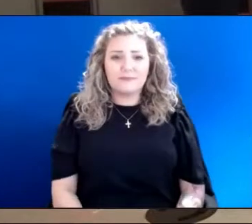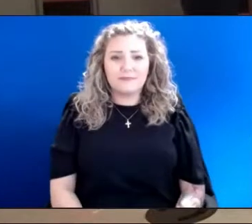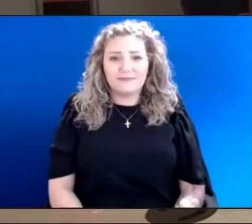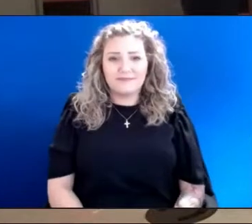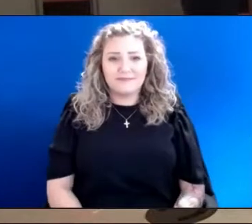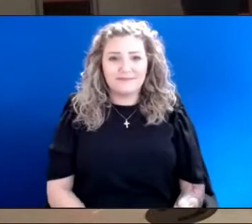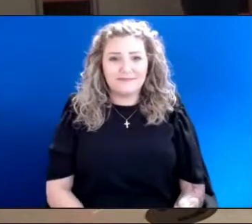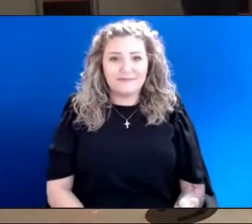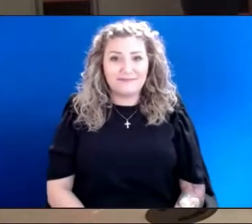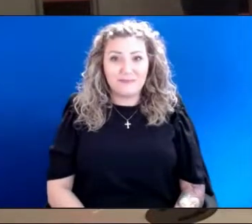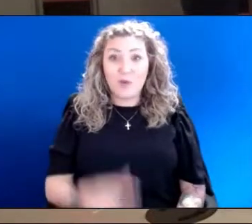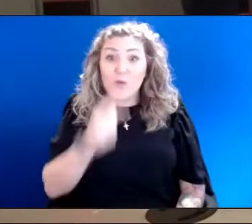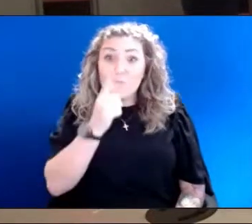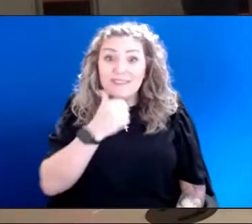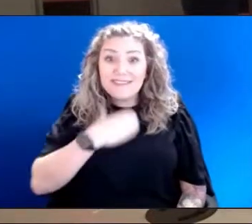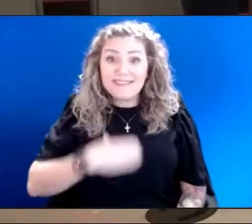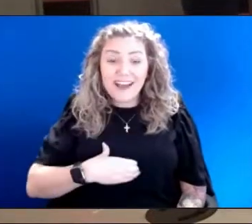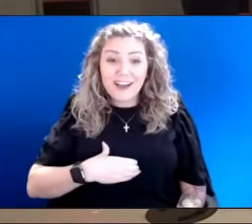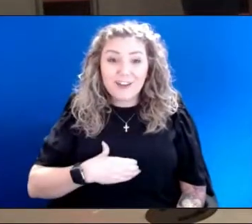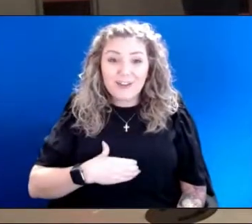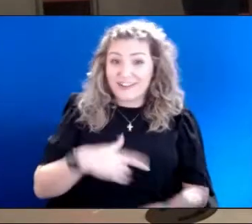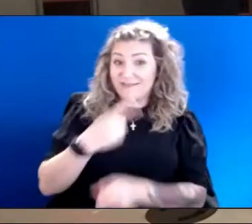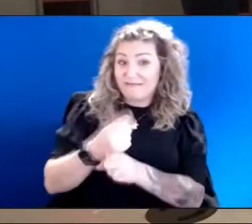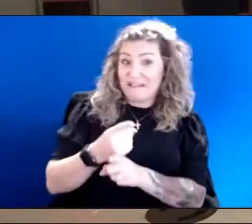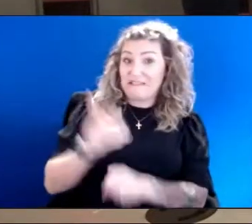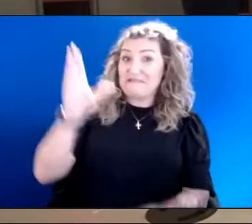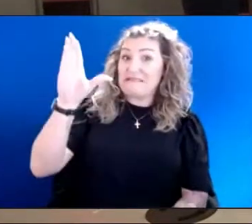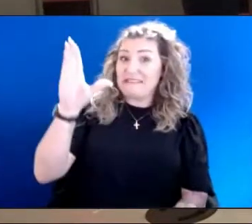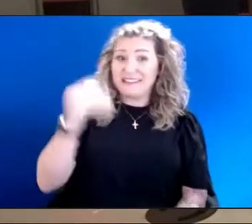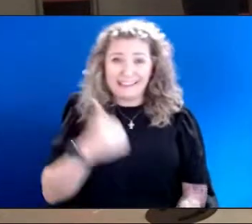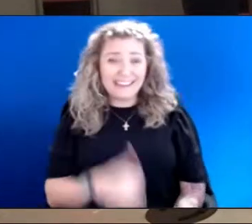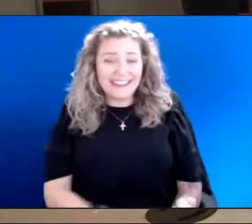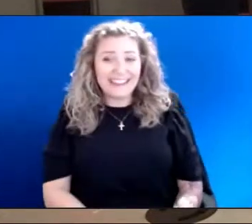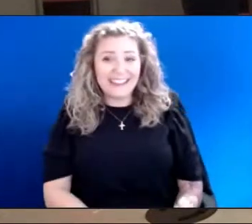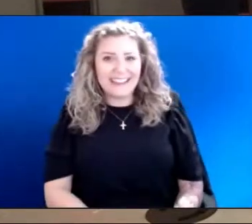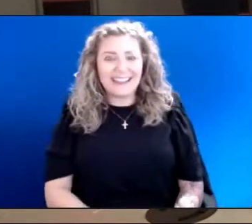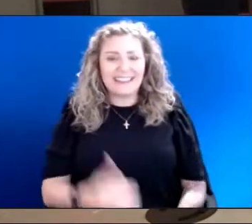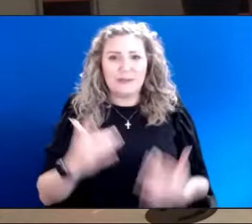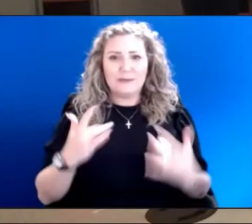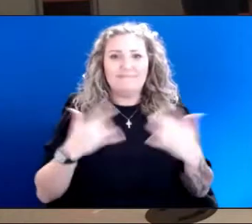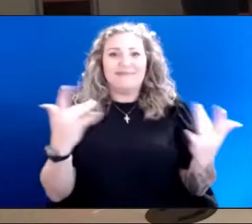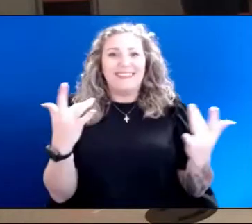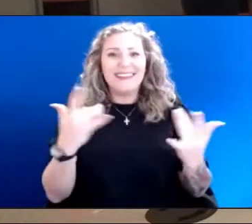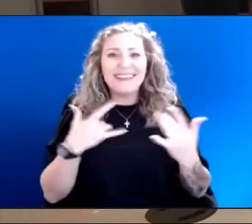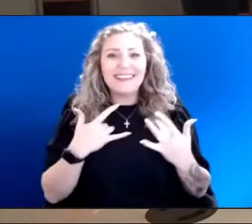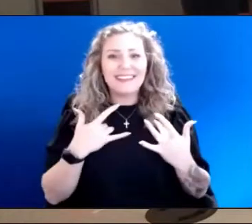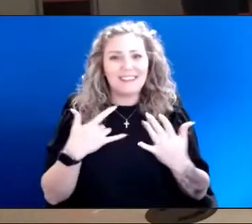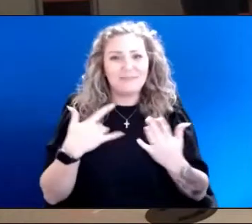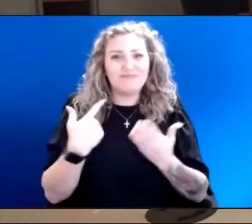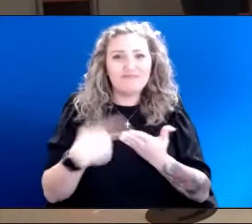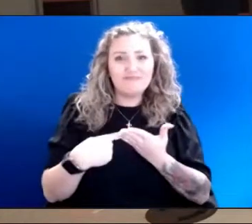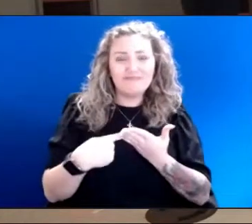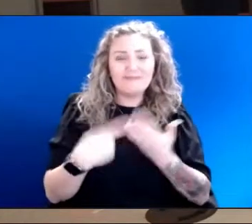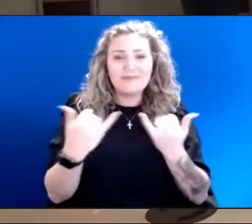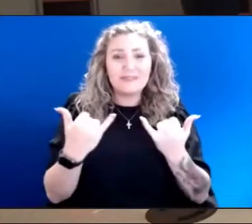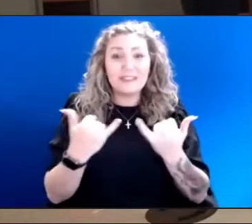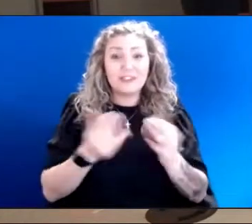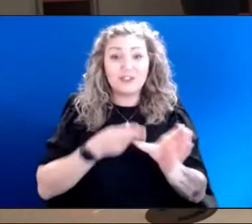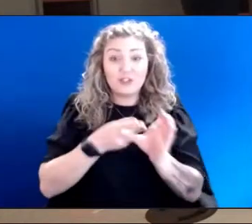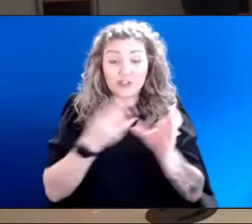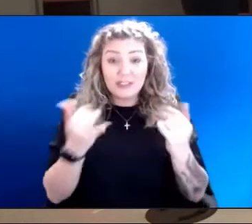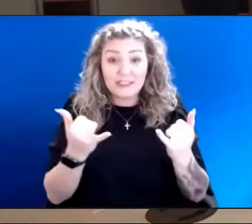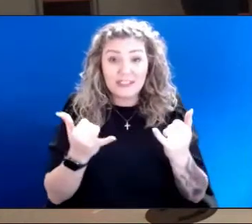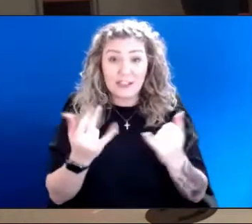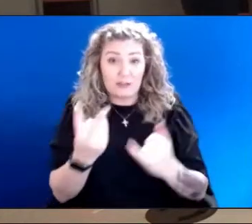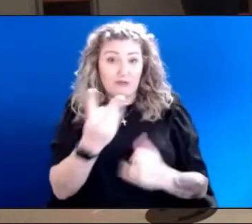Who's hungry? Right? I feel like I just ate. I mean, we're really excited to talk about this today. And joining us right now are two experts who